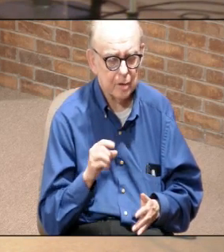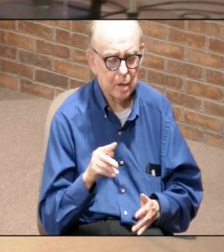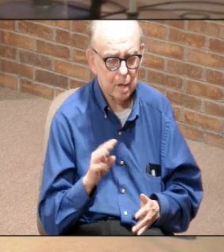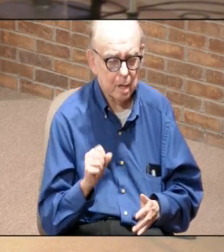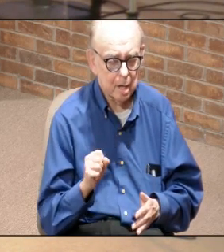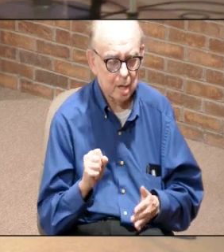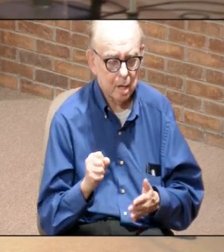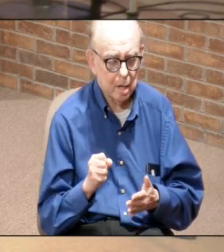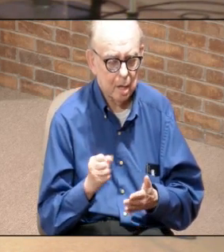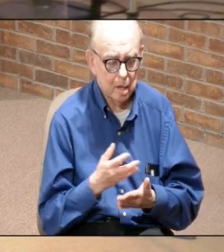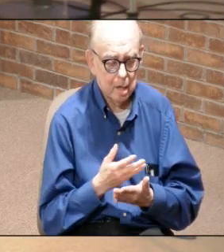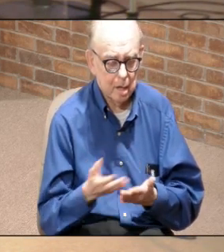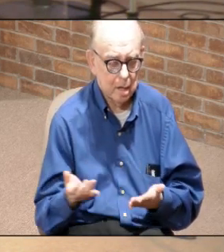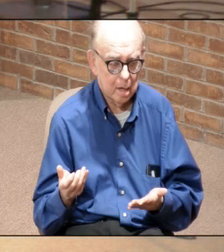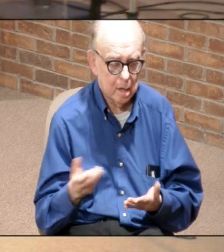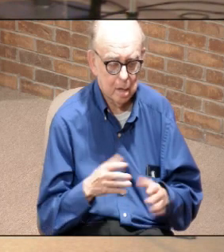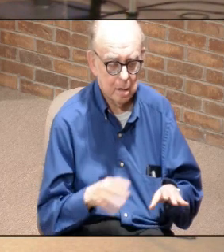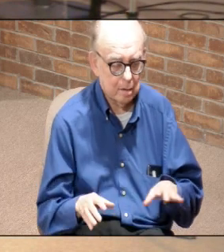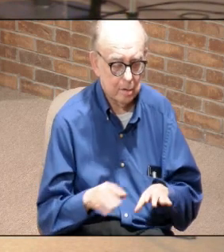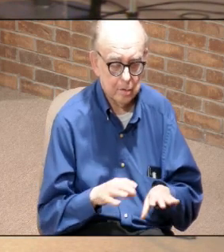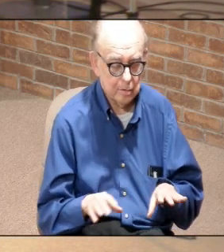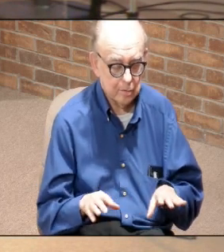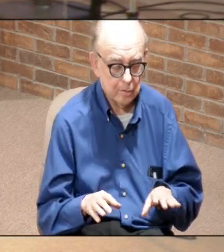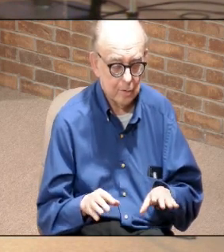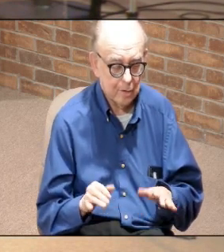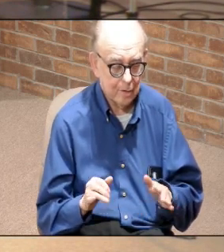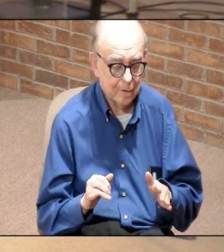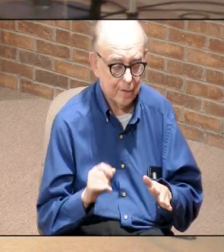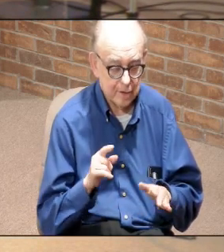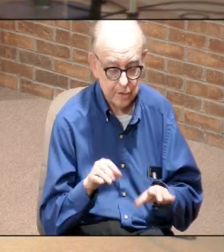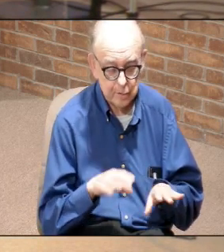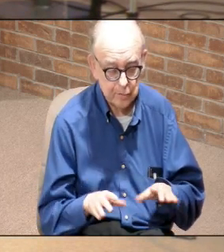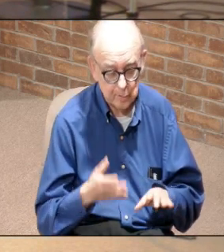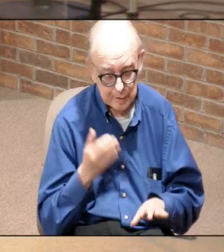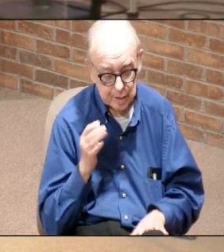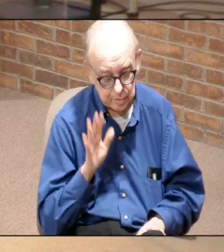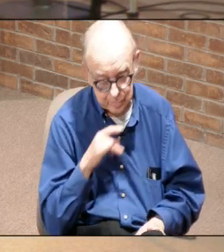That's the things that you do because your kids won't.